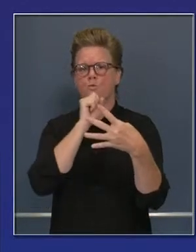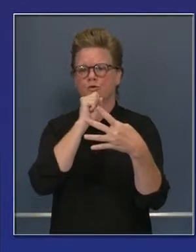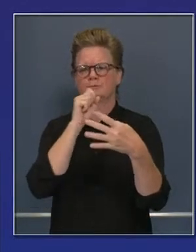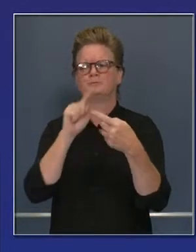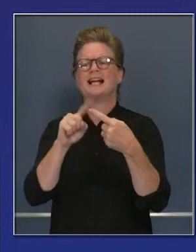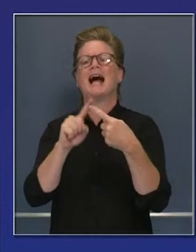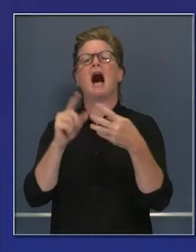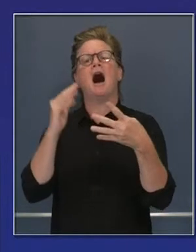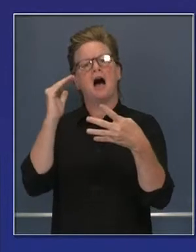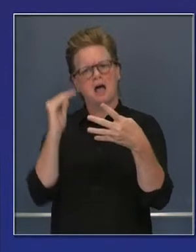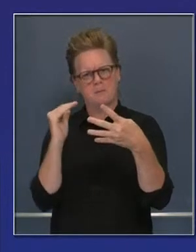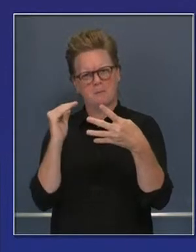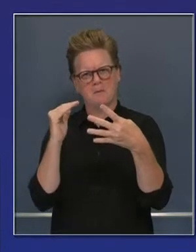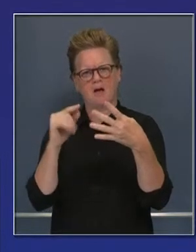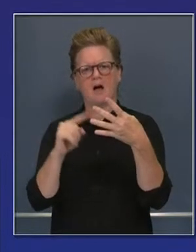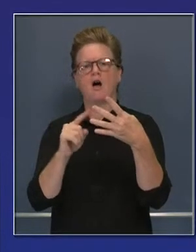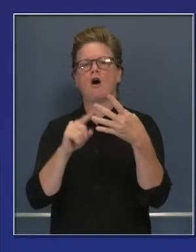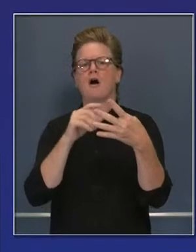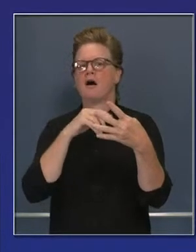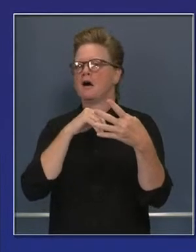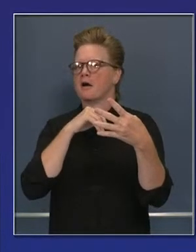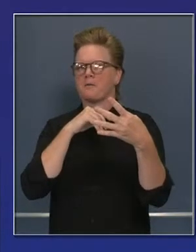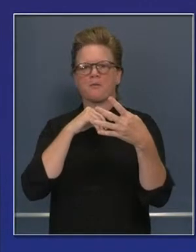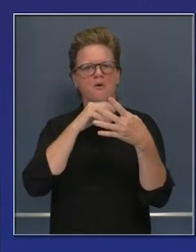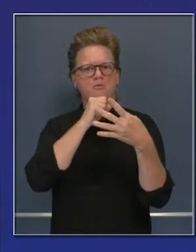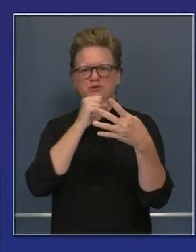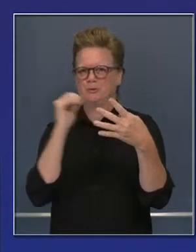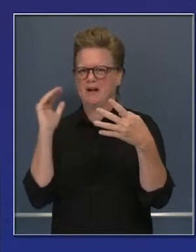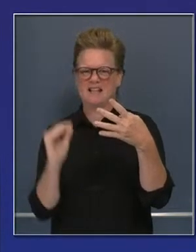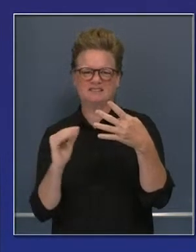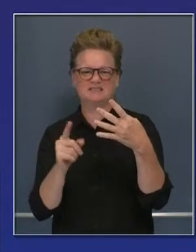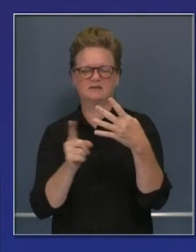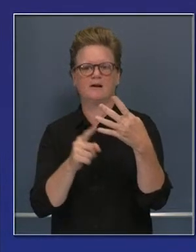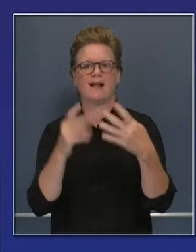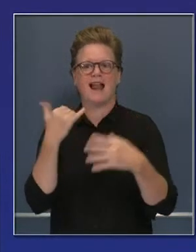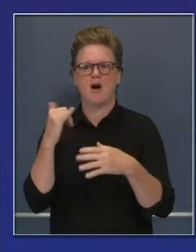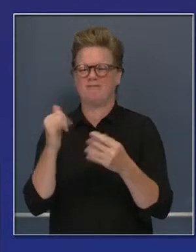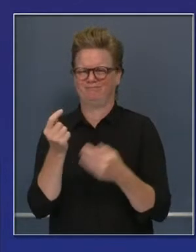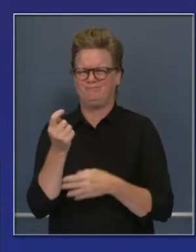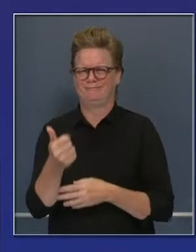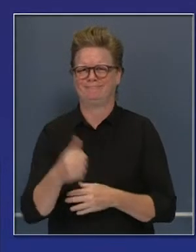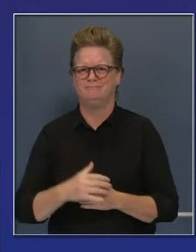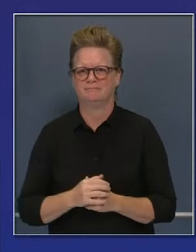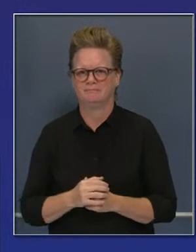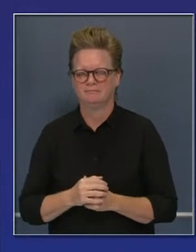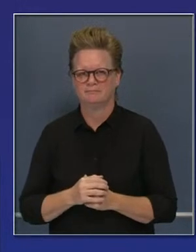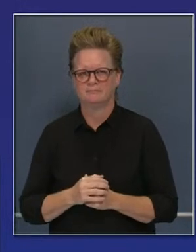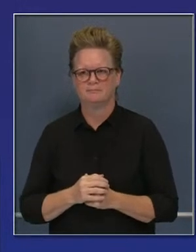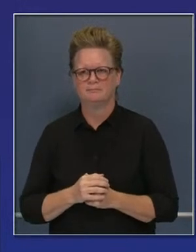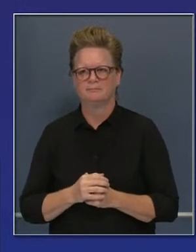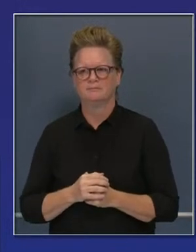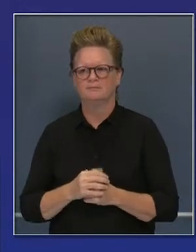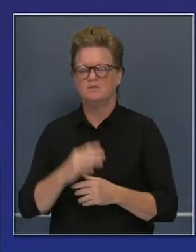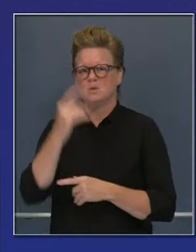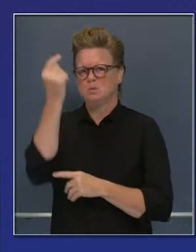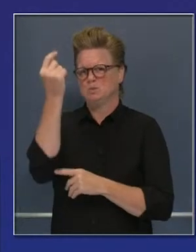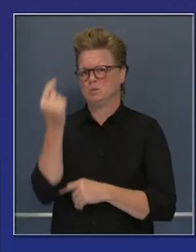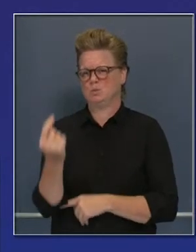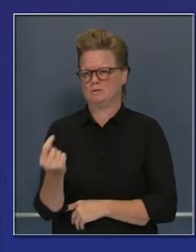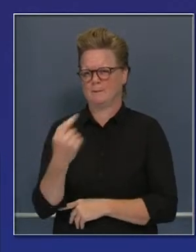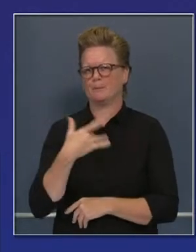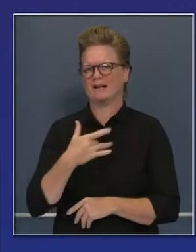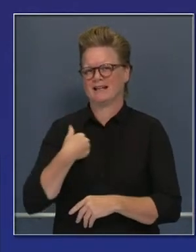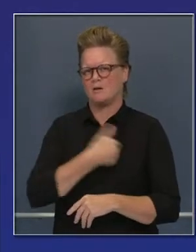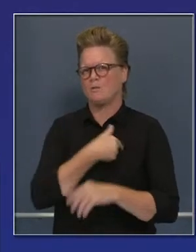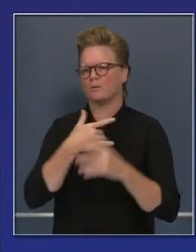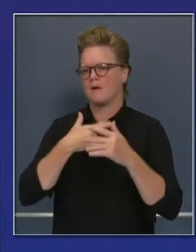is yellow. And each of these, on a weekly basis, every Tuesday, we'll be announcing where counties